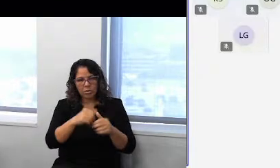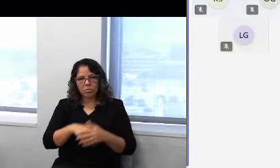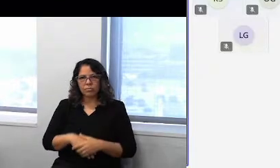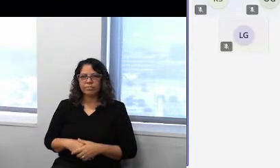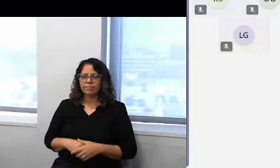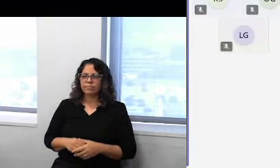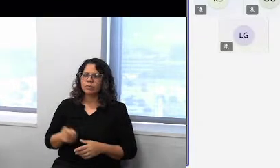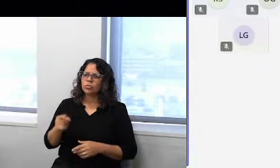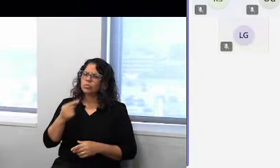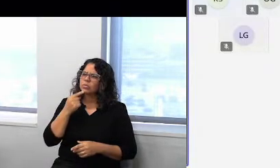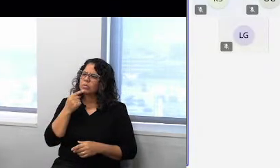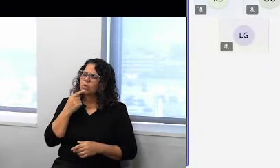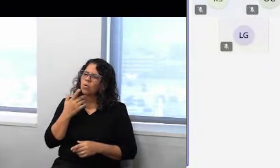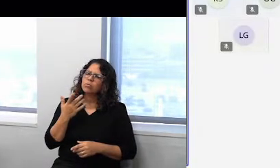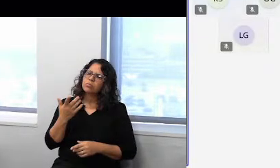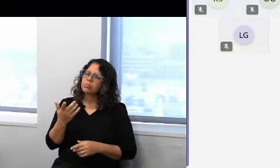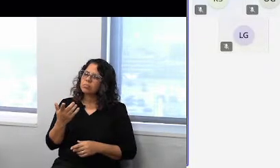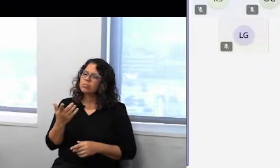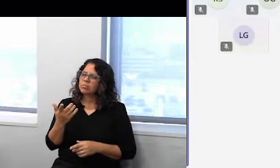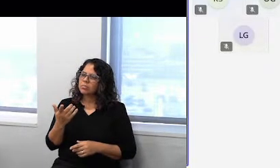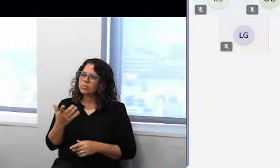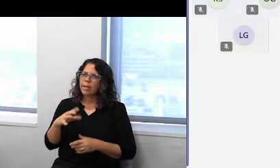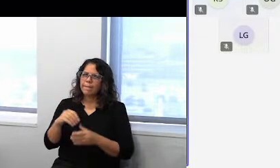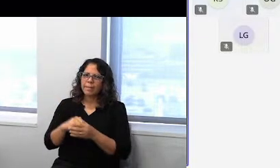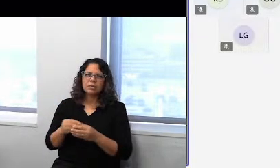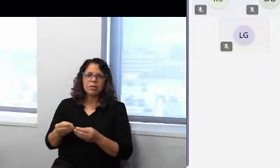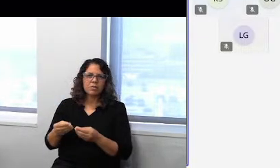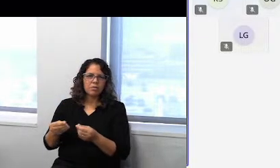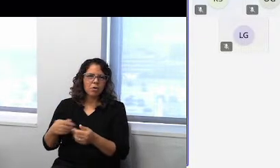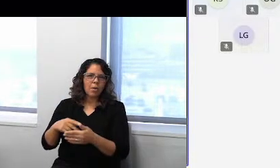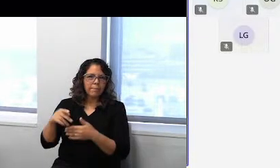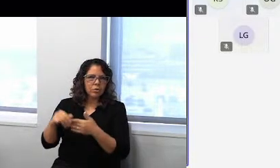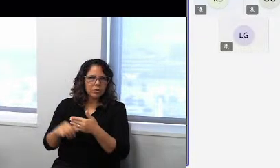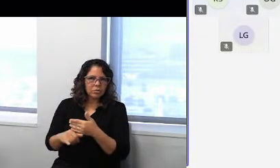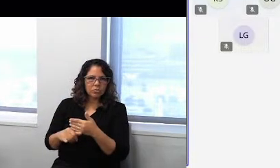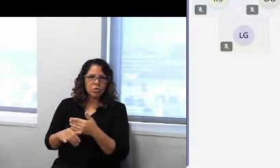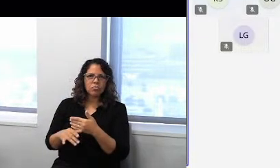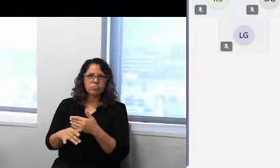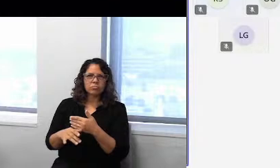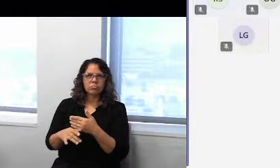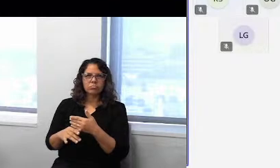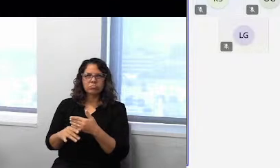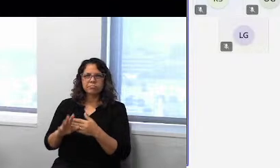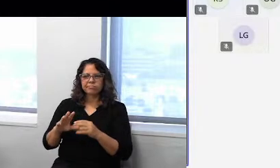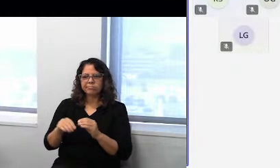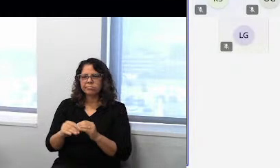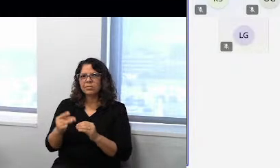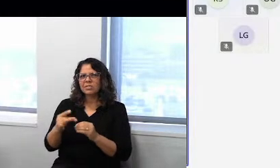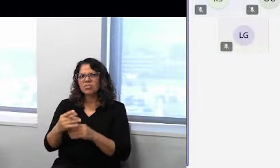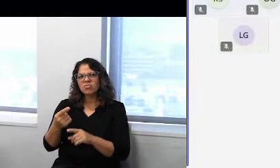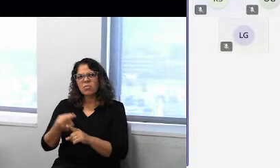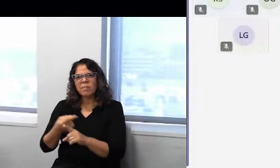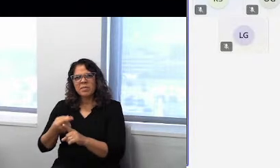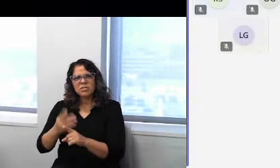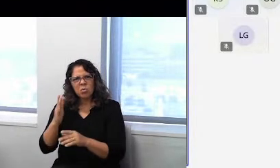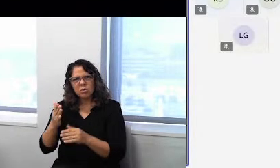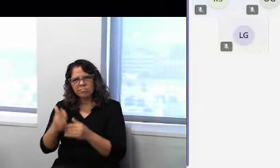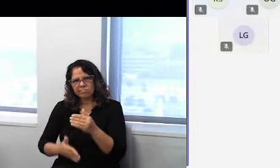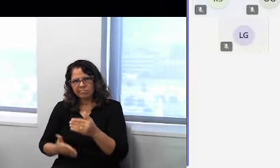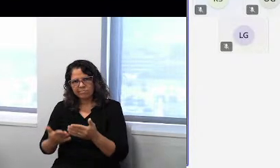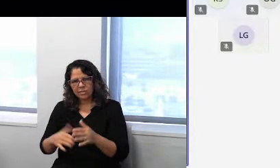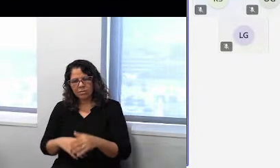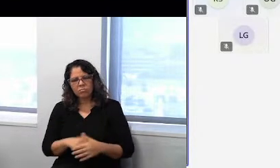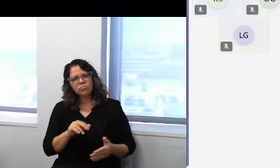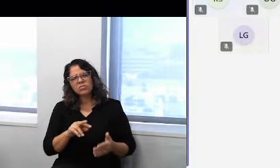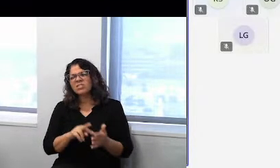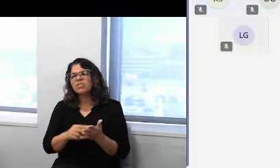in the next 18 months or something to that effect? Yep. What does that mean, coming through the pipeline? so that's a great